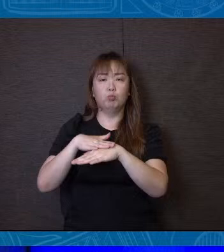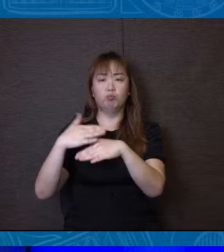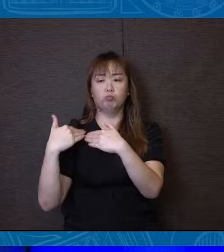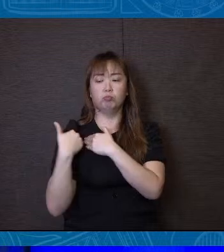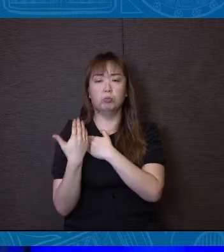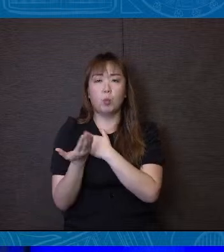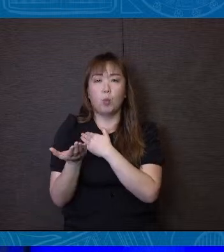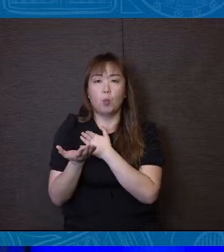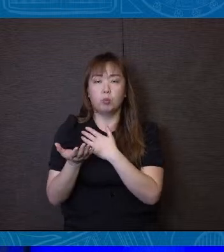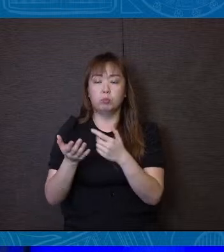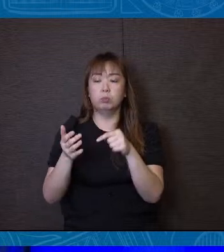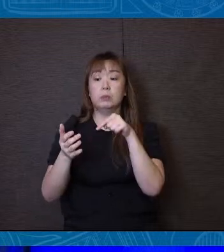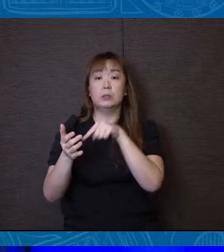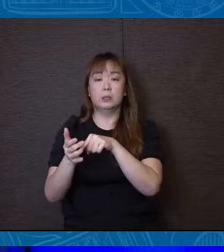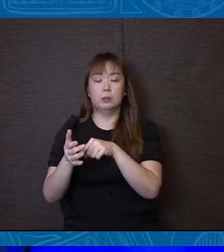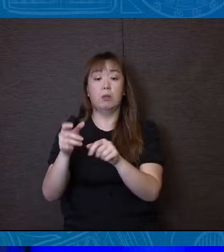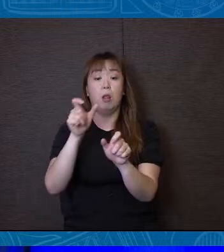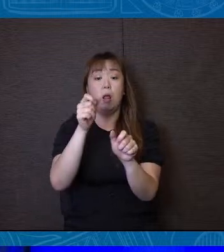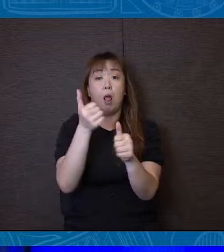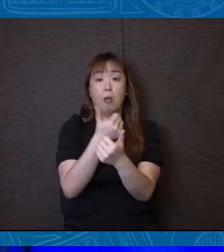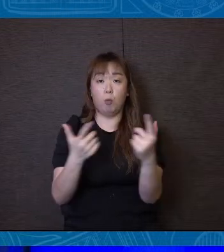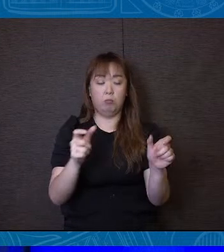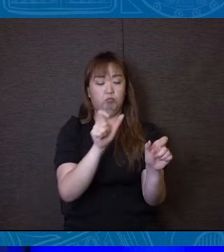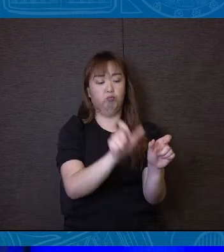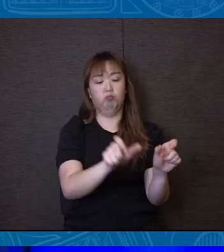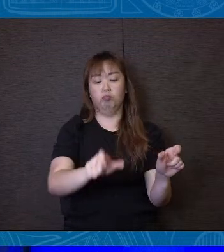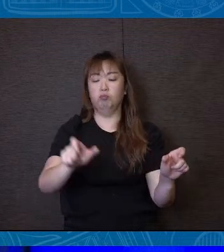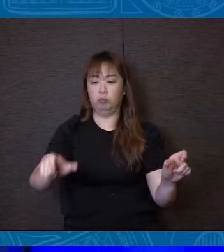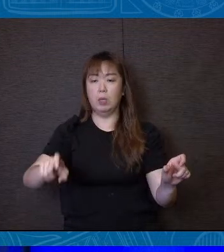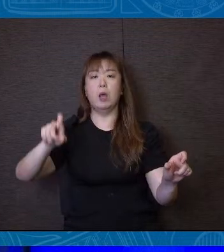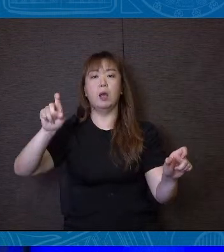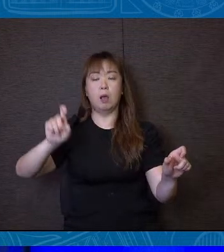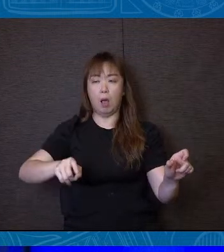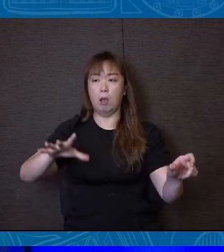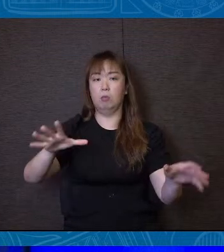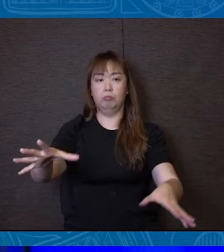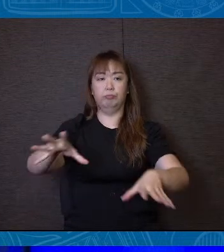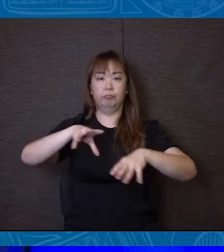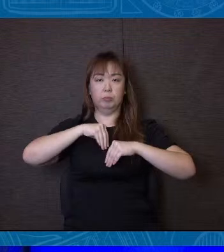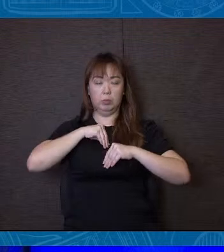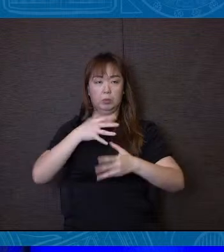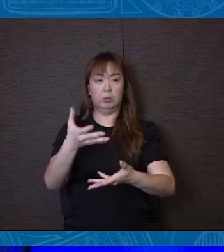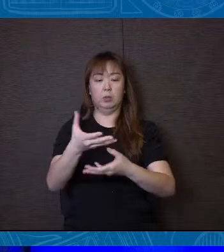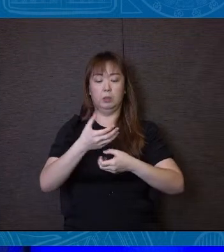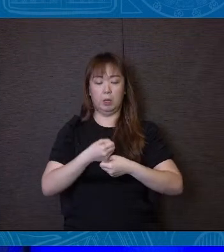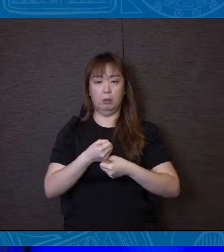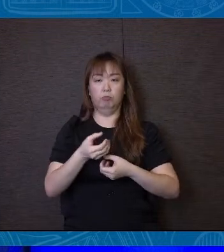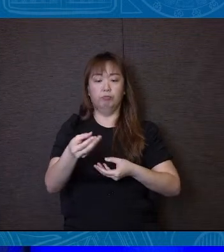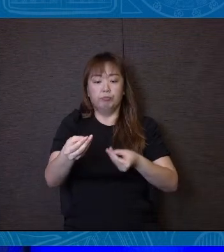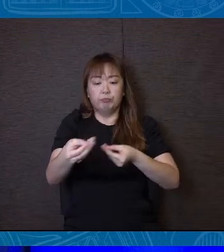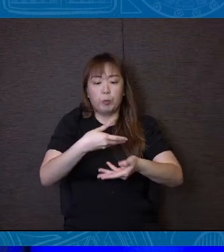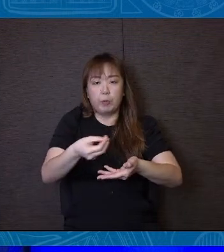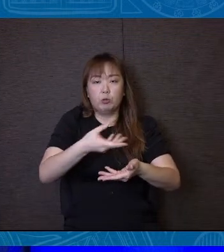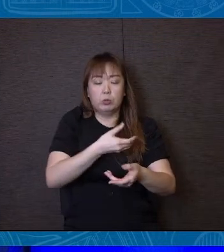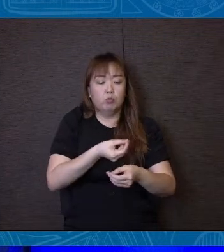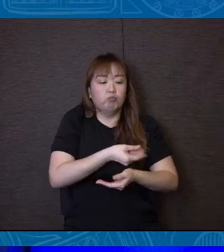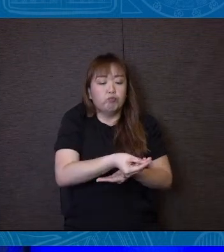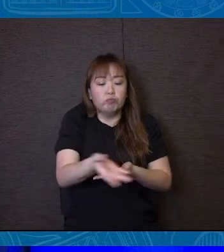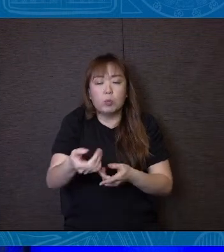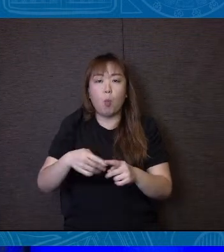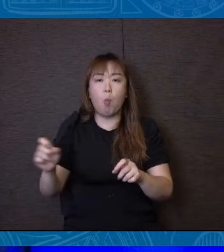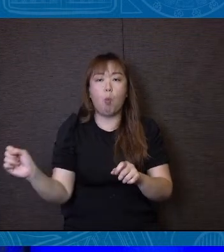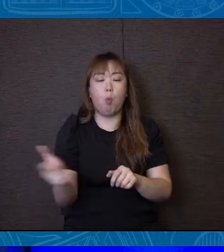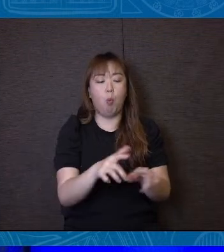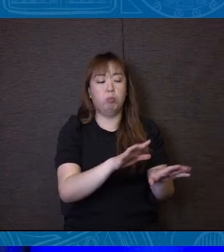and everyone on earth should be able to receive the early warning messages. And we have seen earlier in the video as well how important the